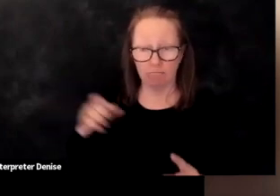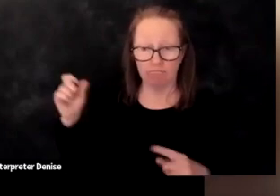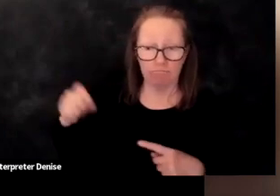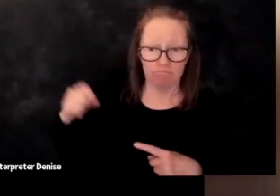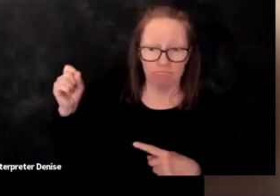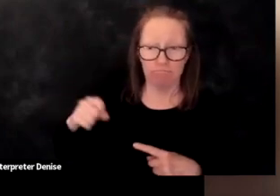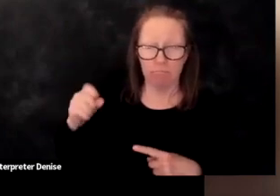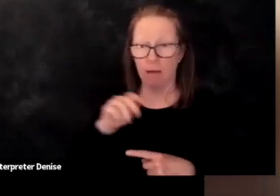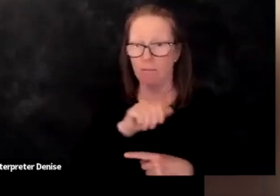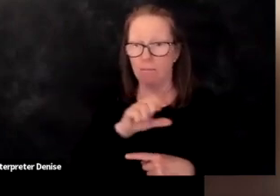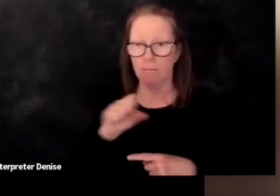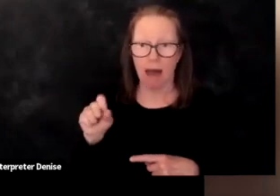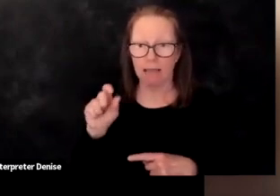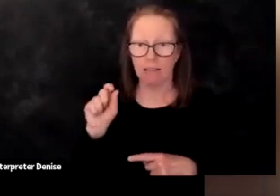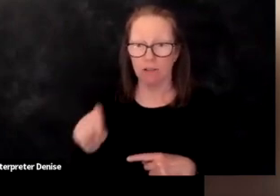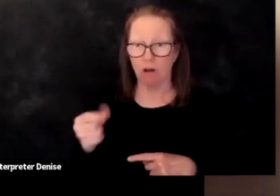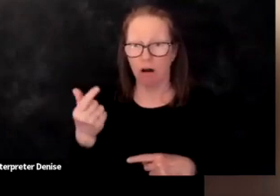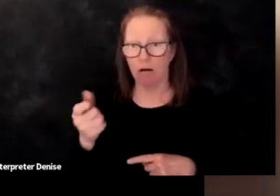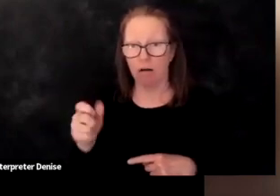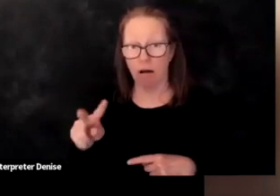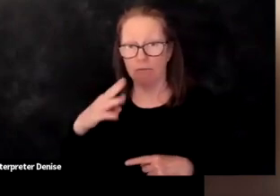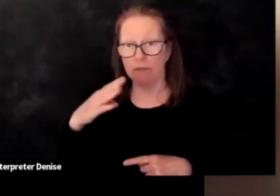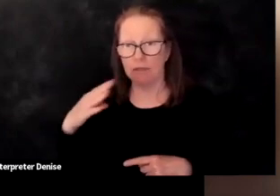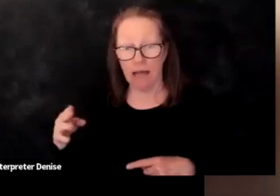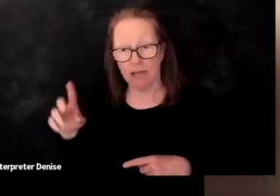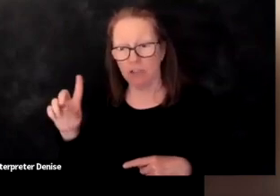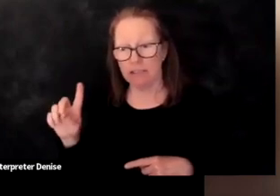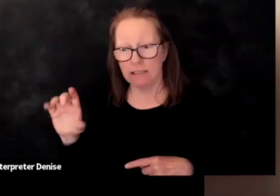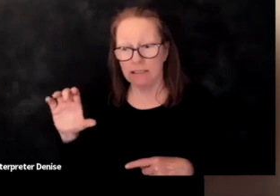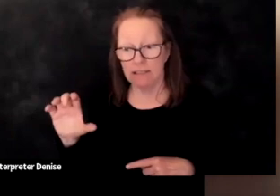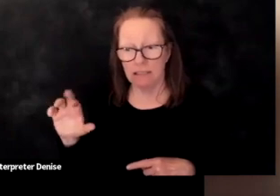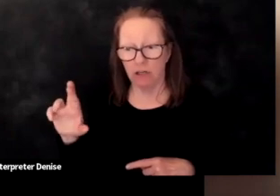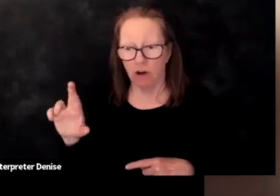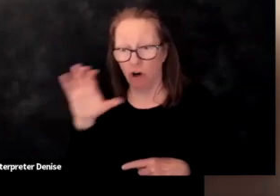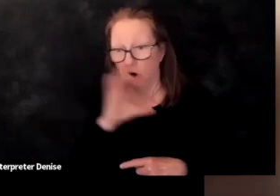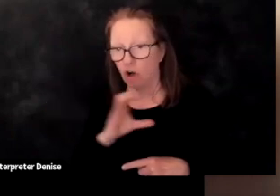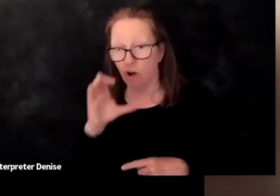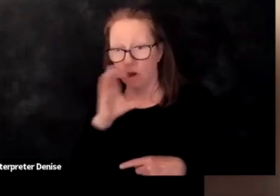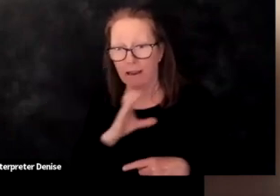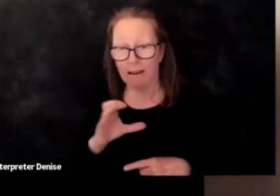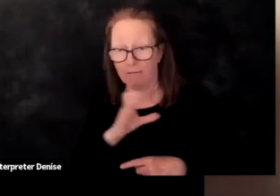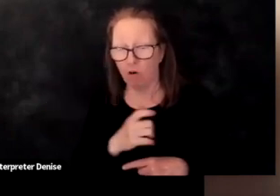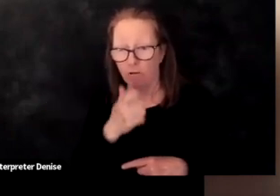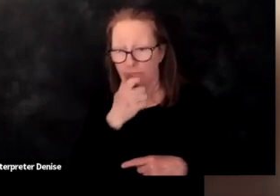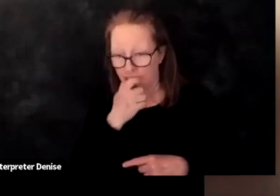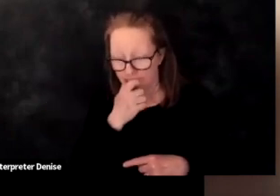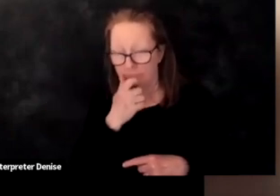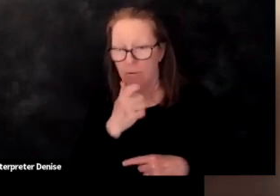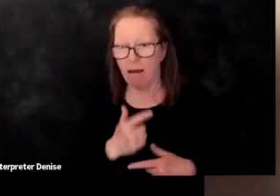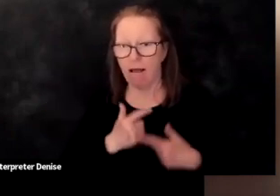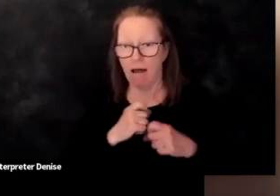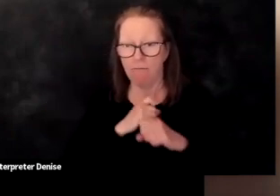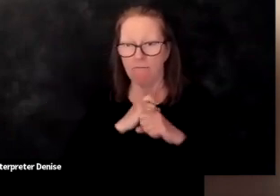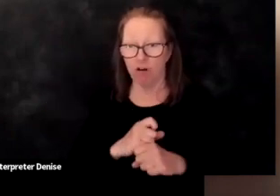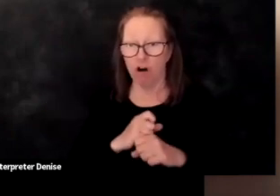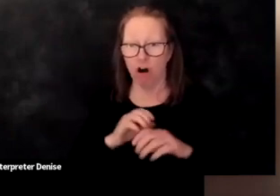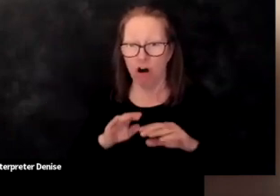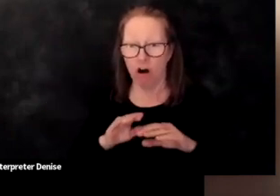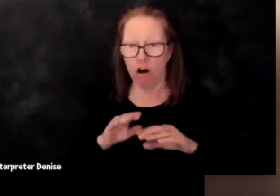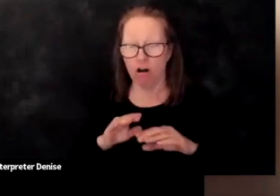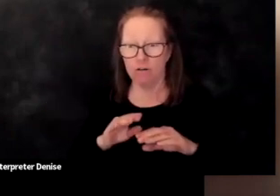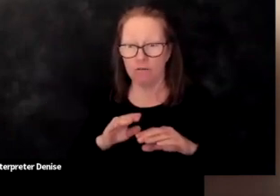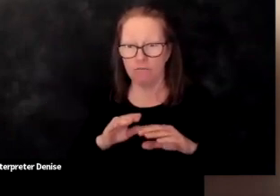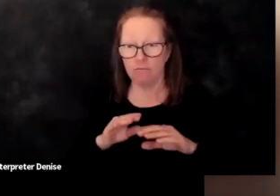Mass.gov/DCR. We'd love to have lifeguards. One of the nicest groups I meet every year are our lifeguards that show up at